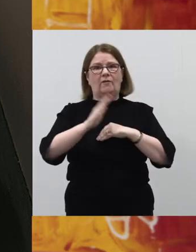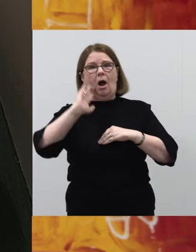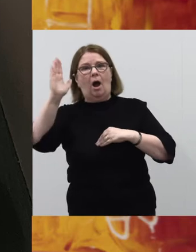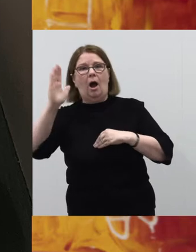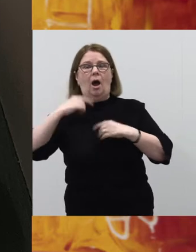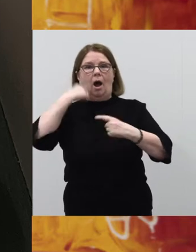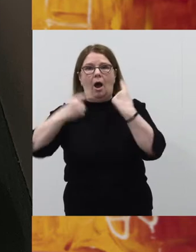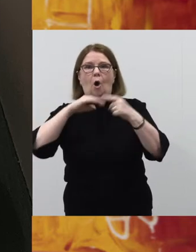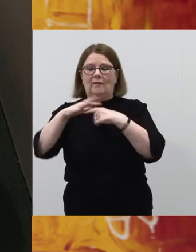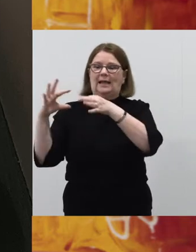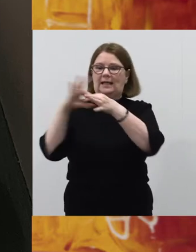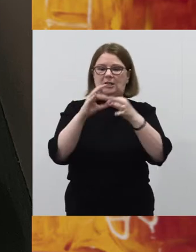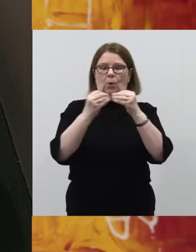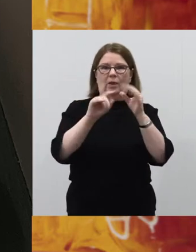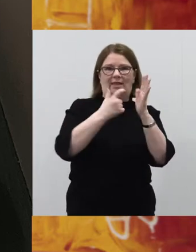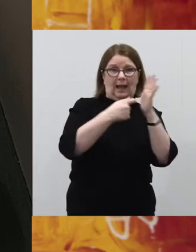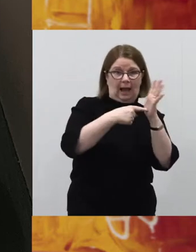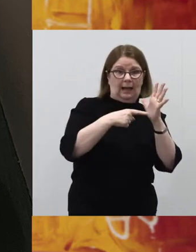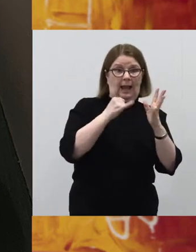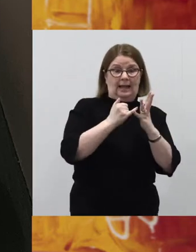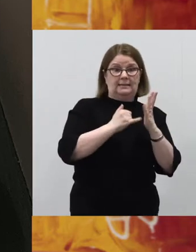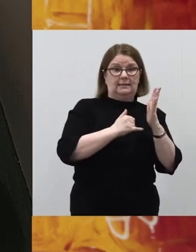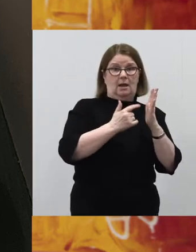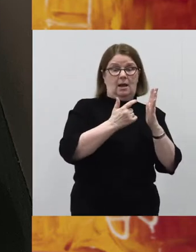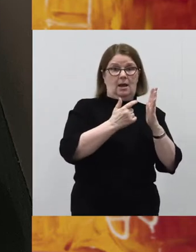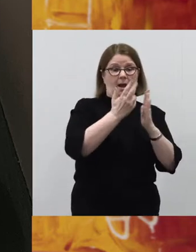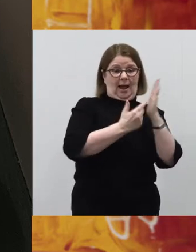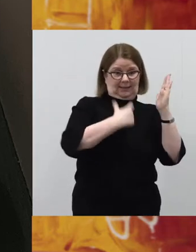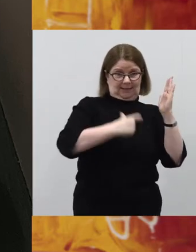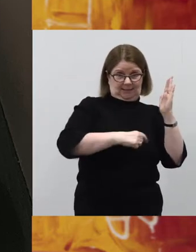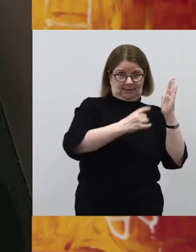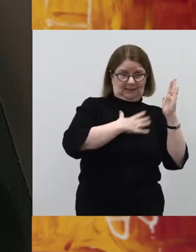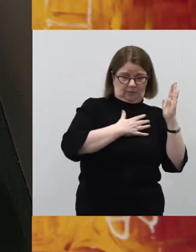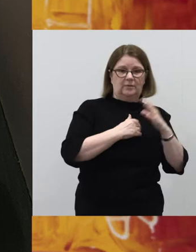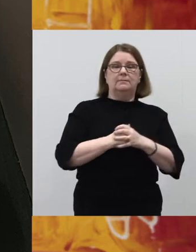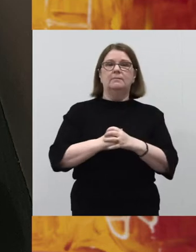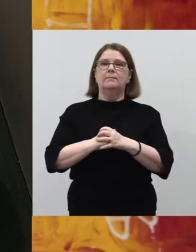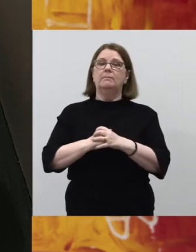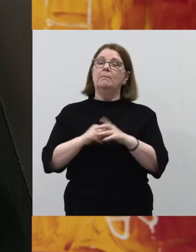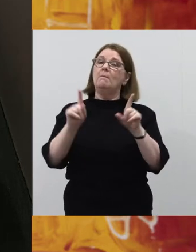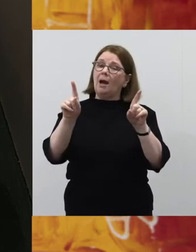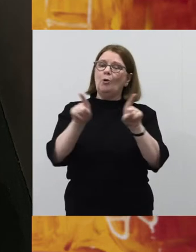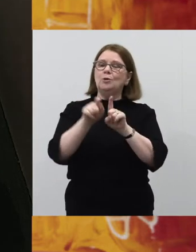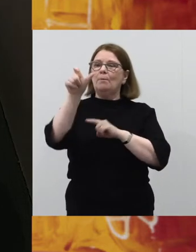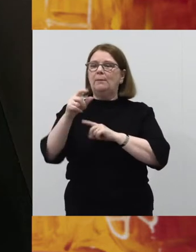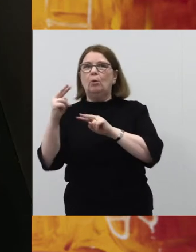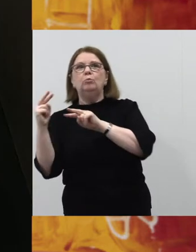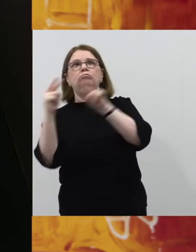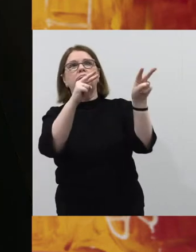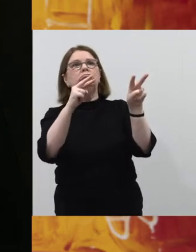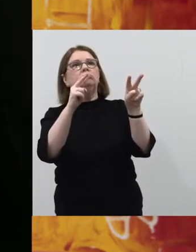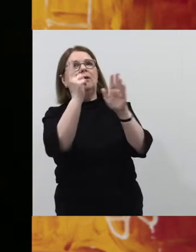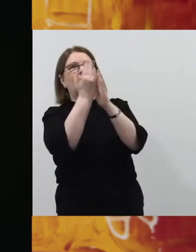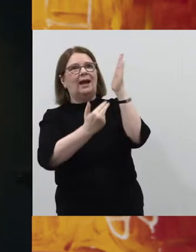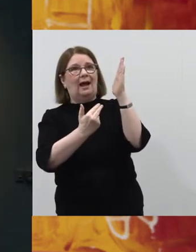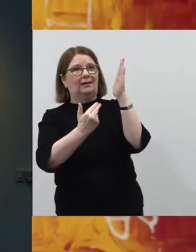while simultaneously moving beyond and taking control of her life. The safe space